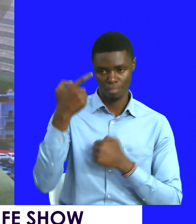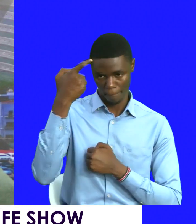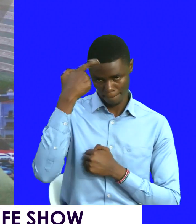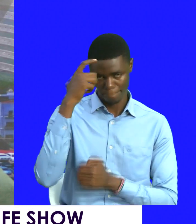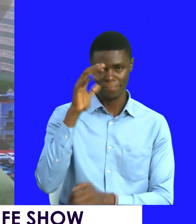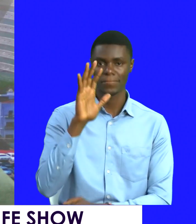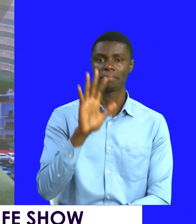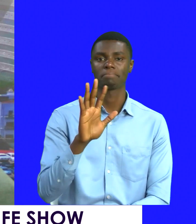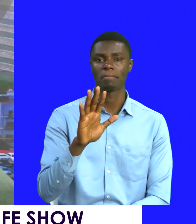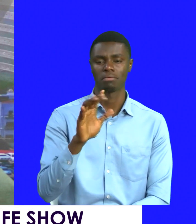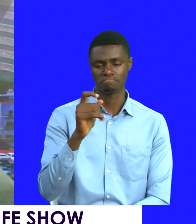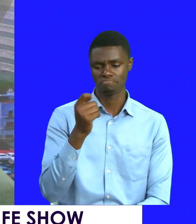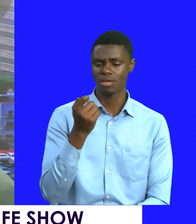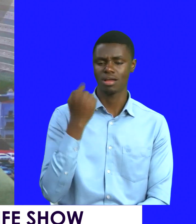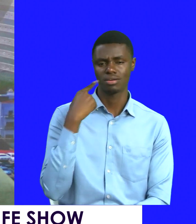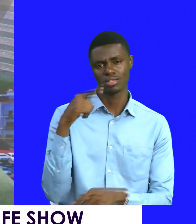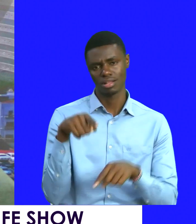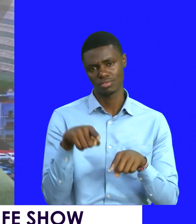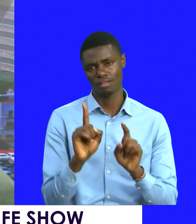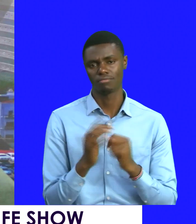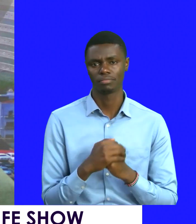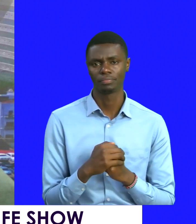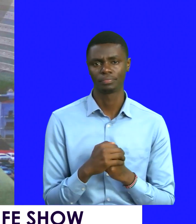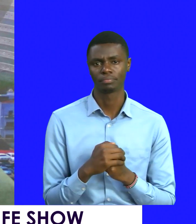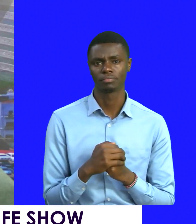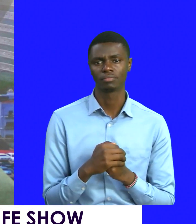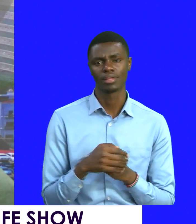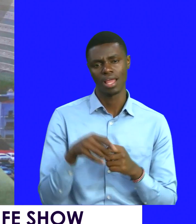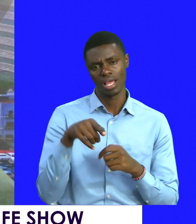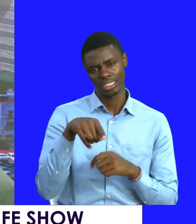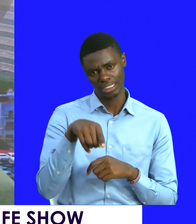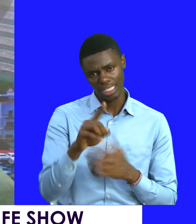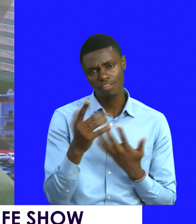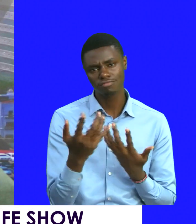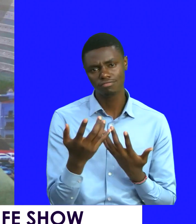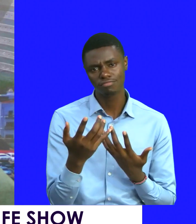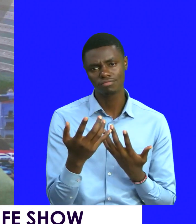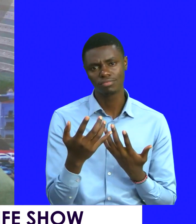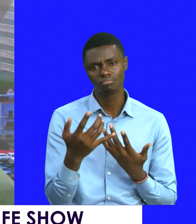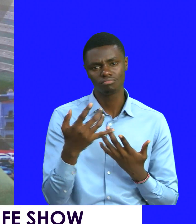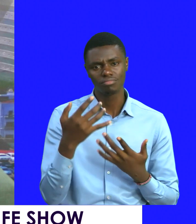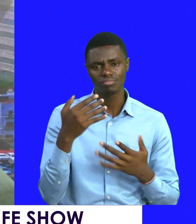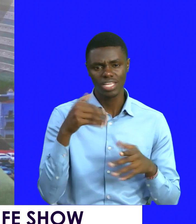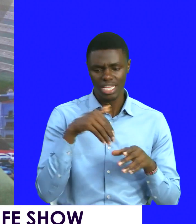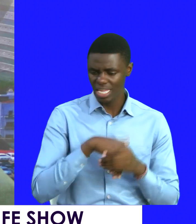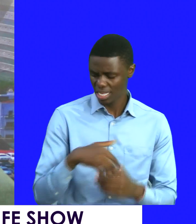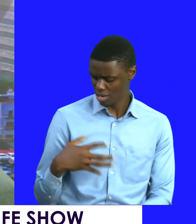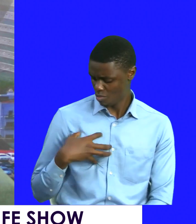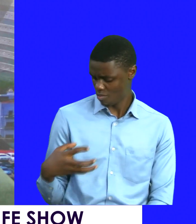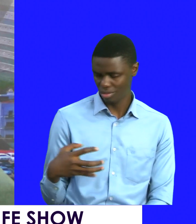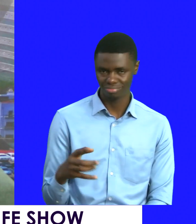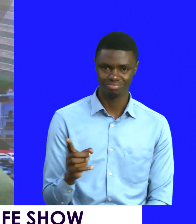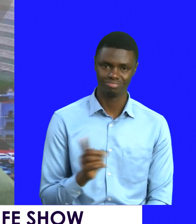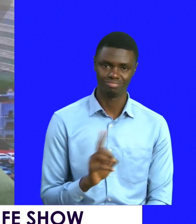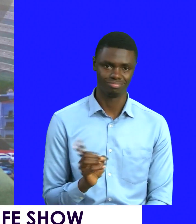mind. Understand who you are. Who you are is not in your wealth. No,